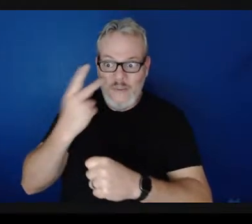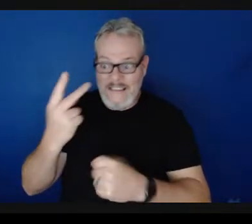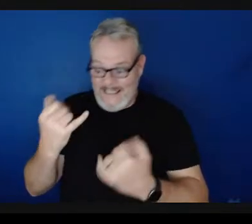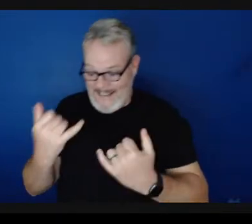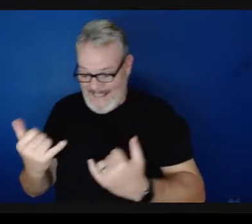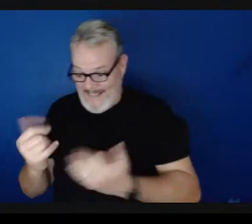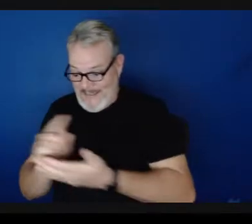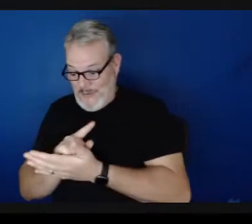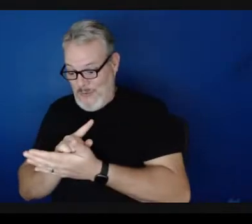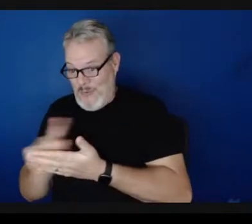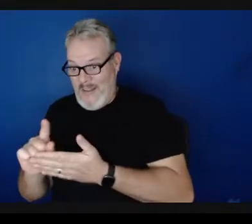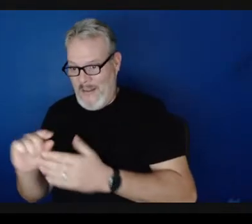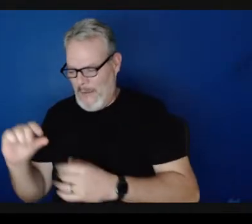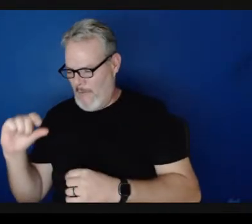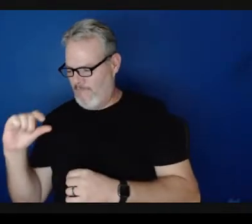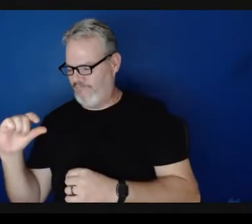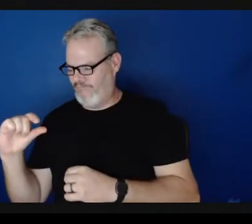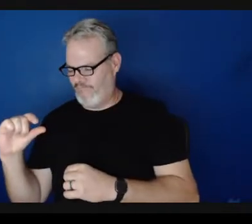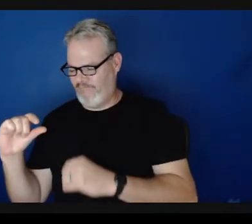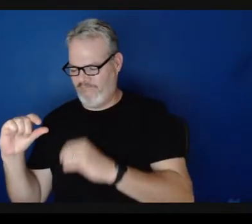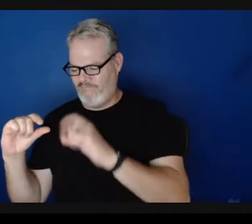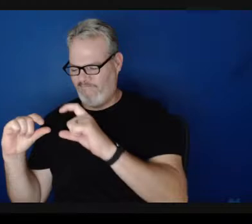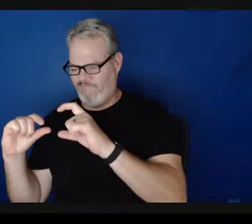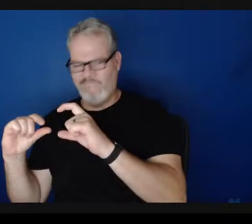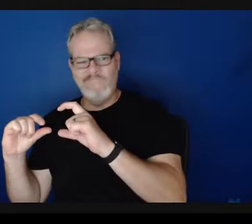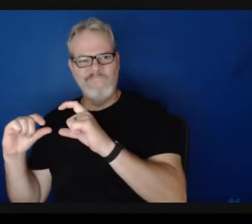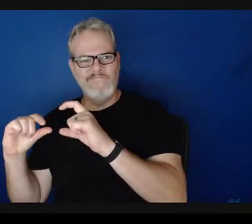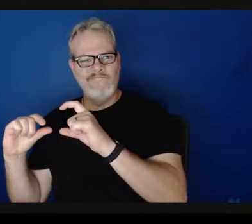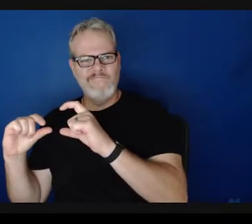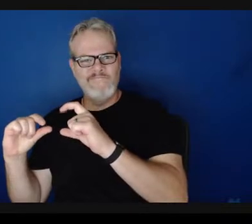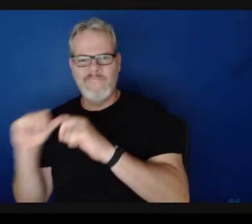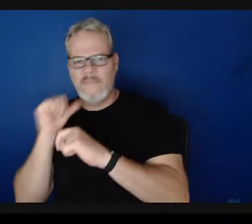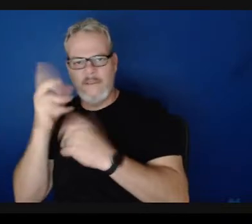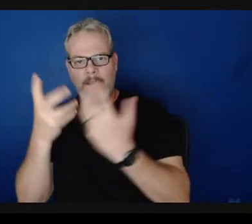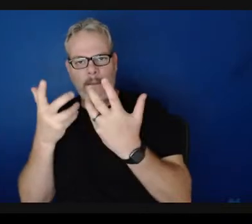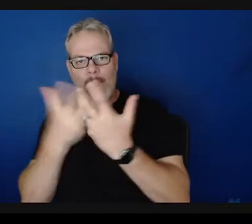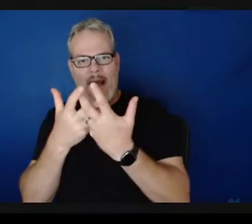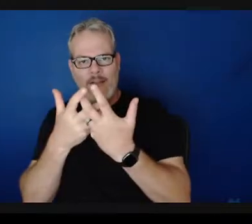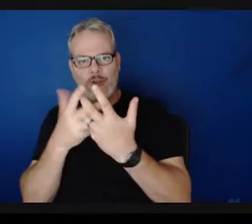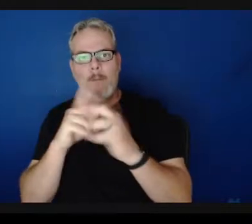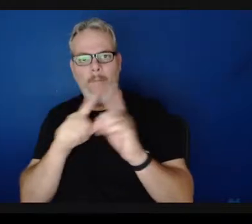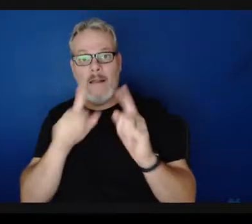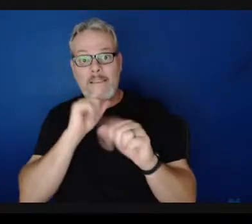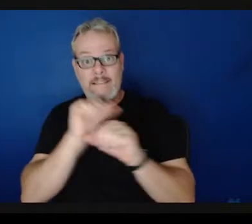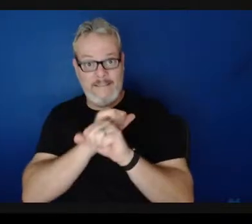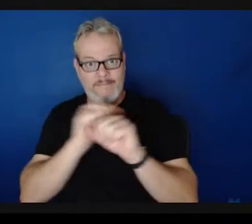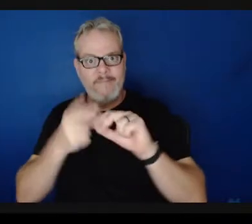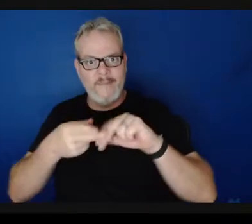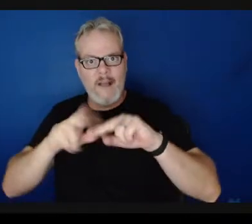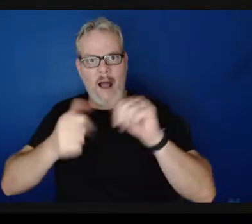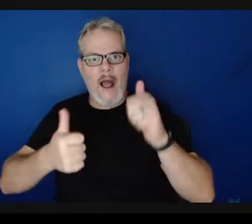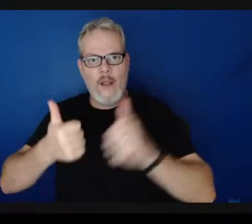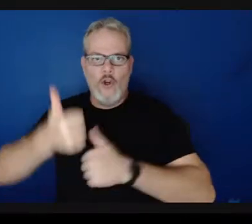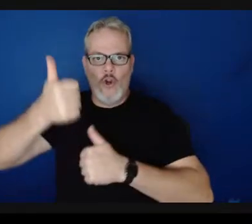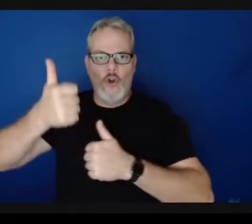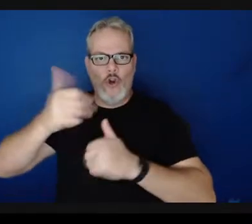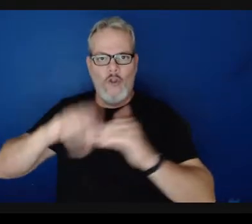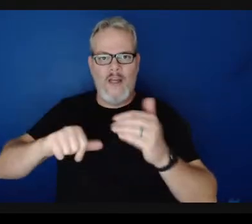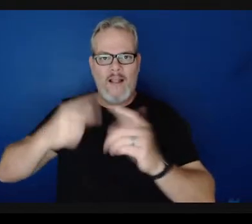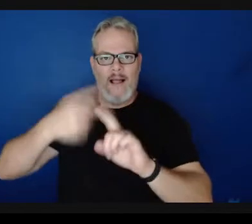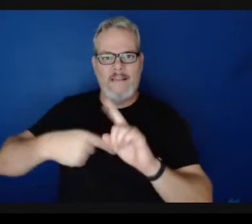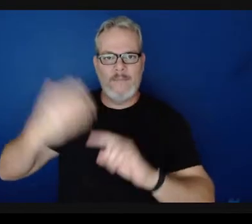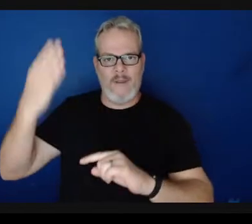quite match 2 and 3 weeks ago, but it is higher than last week and the previous month to that.